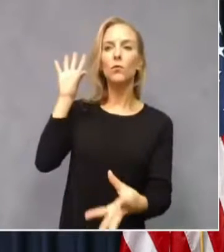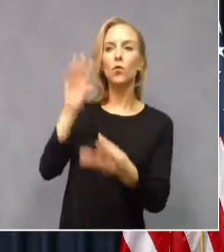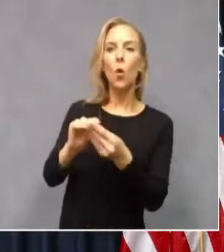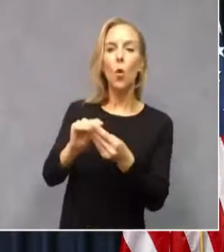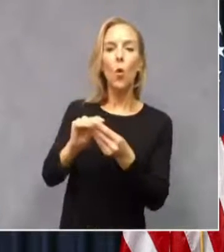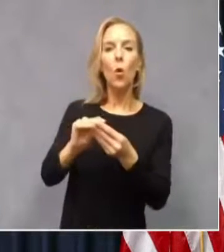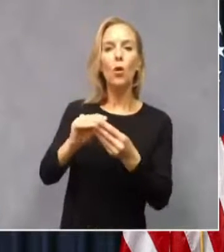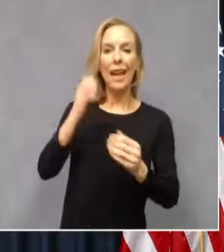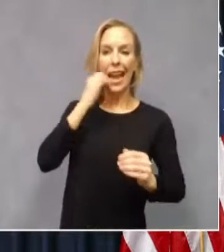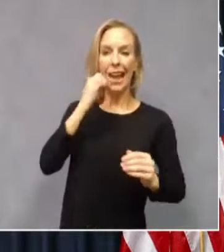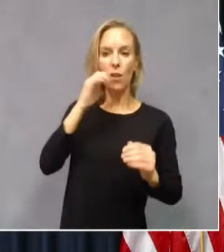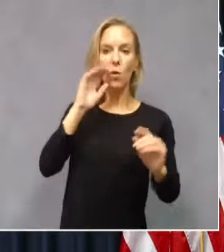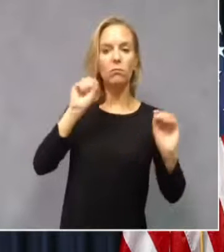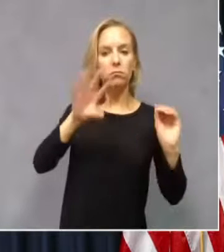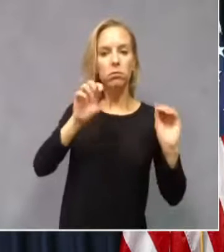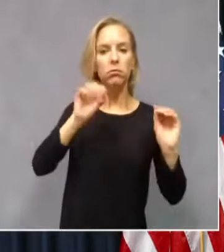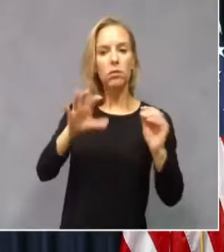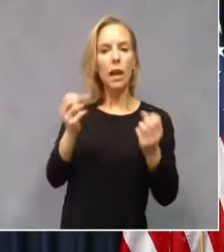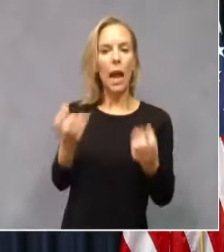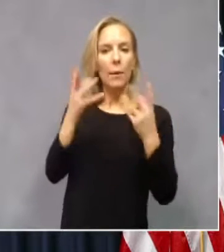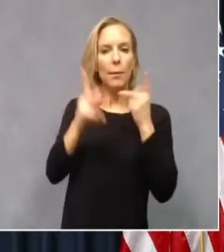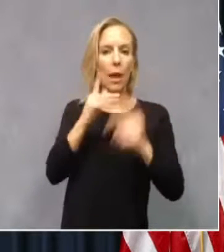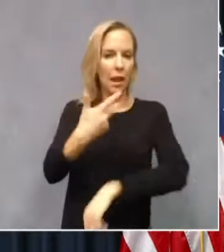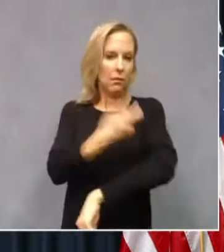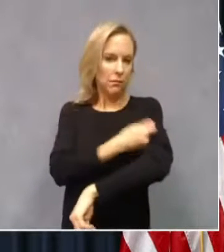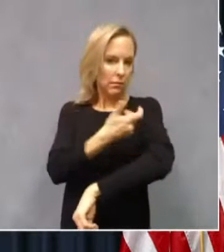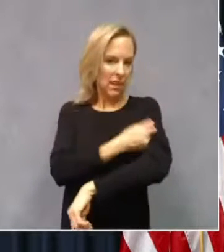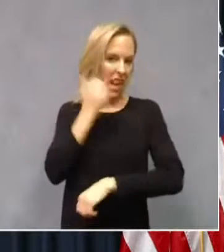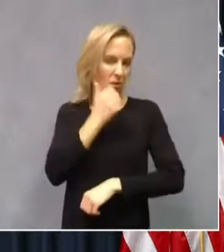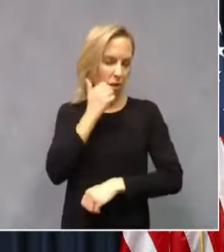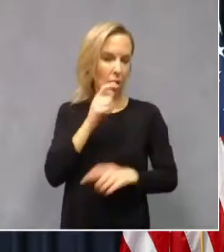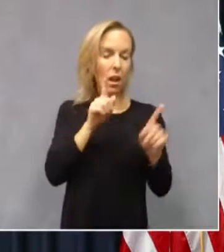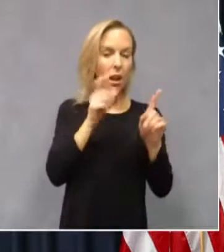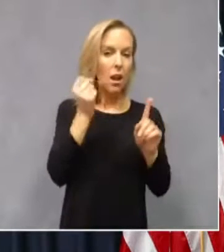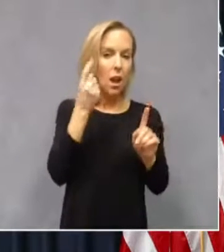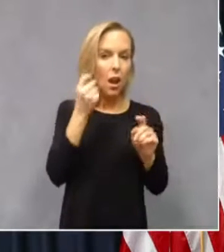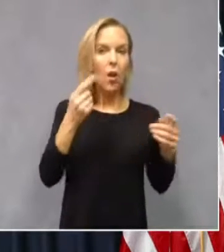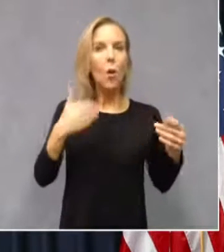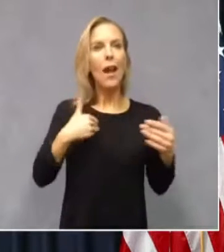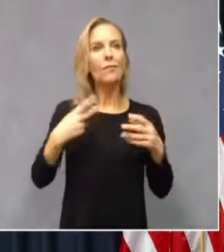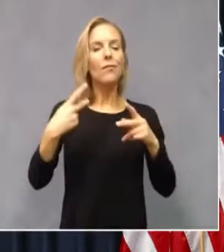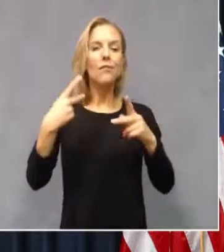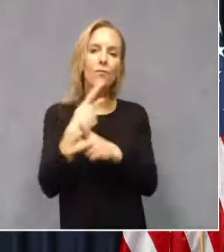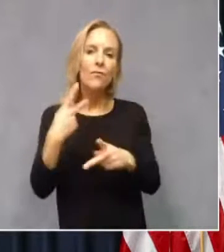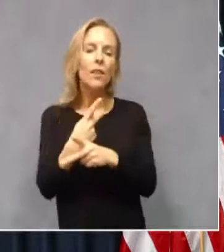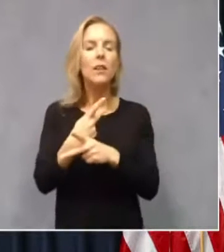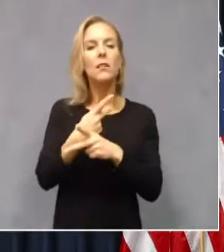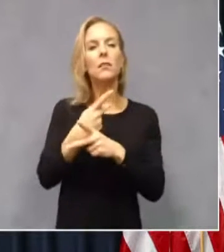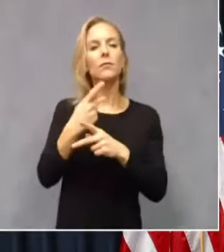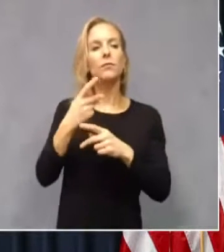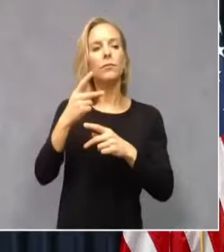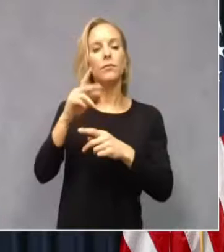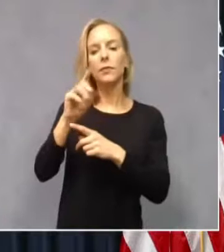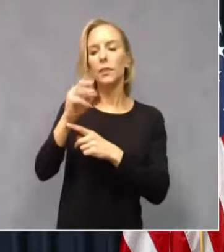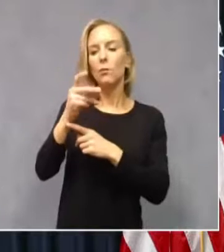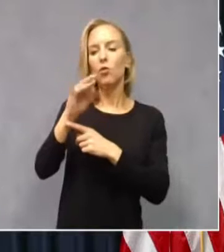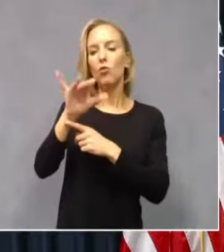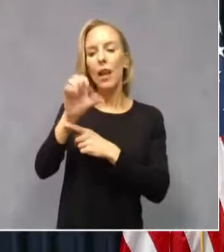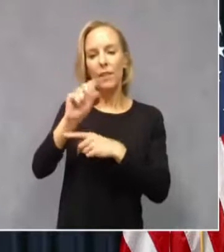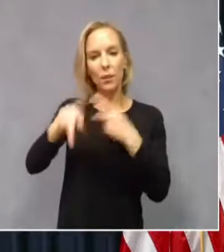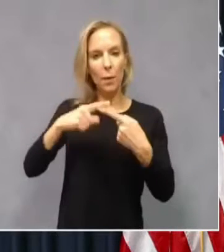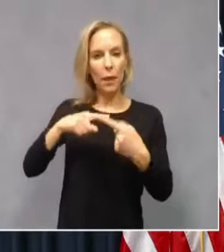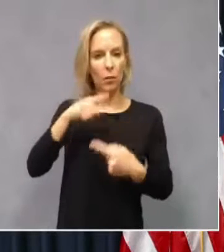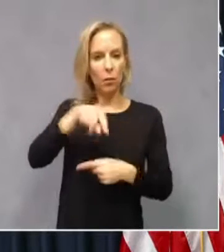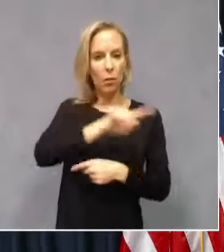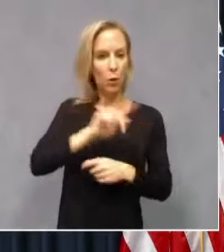day in Kentucky, along with any demographic statistical information about those people?